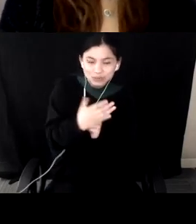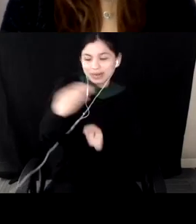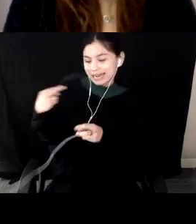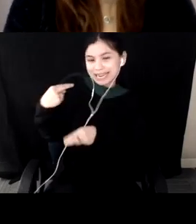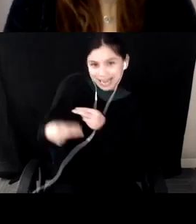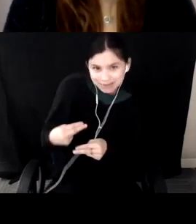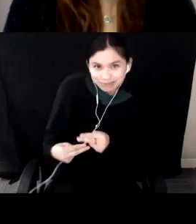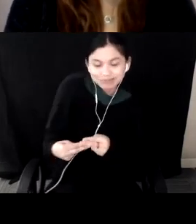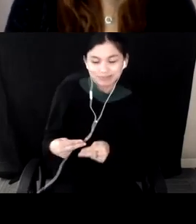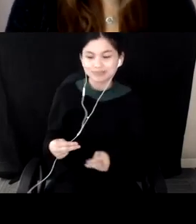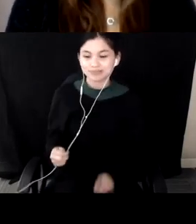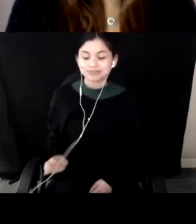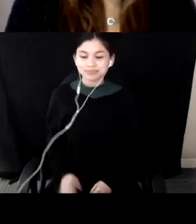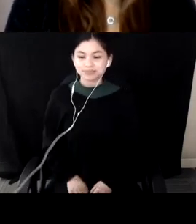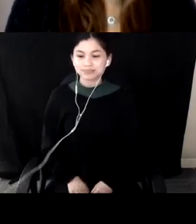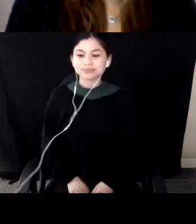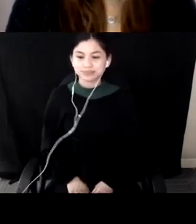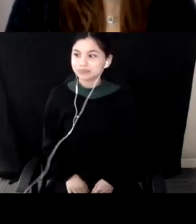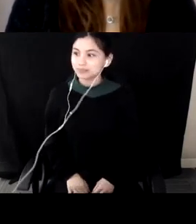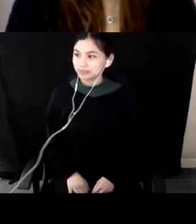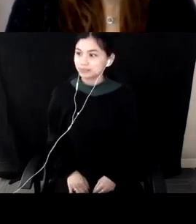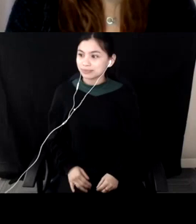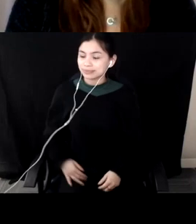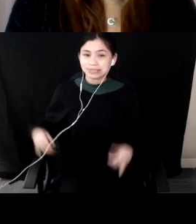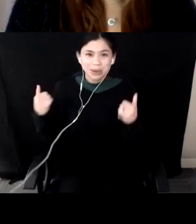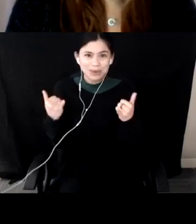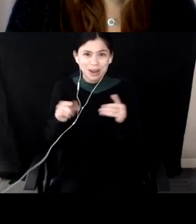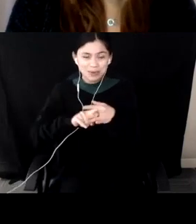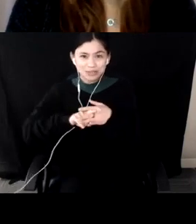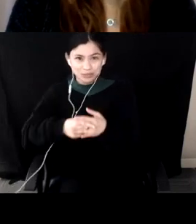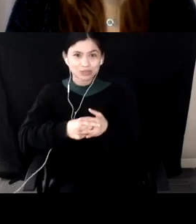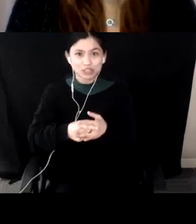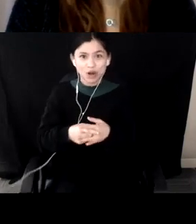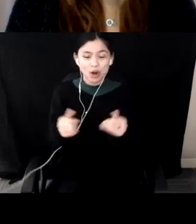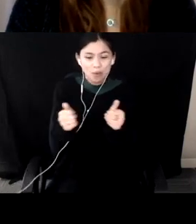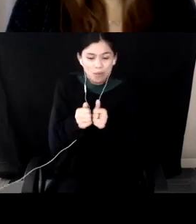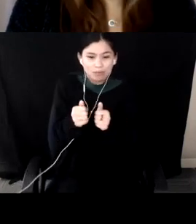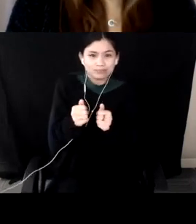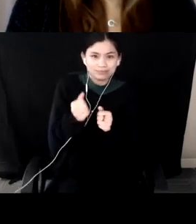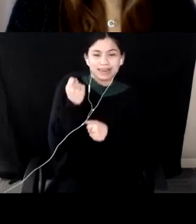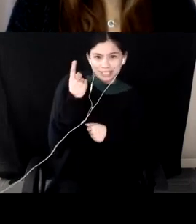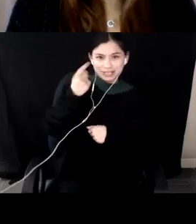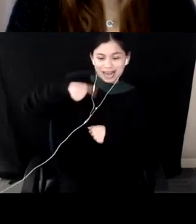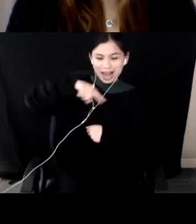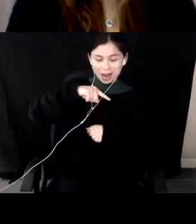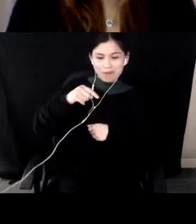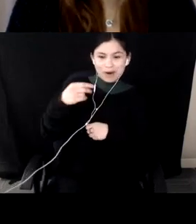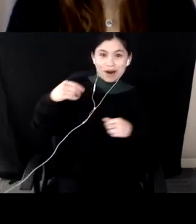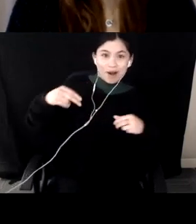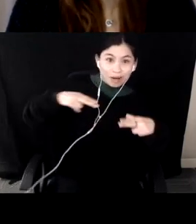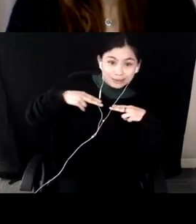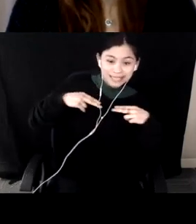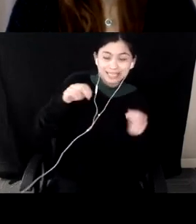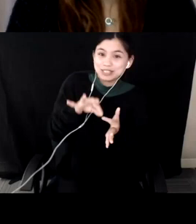So, uh, s- Starting out, our holidays are very unique and special. We